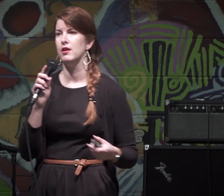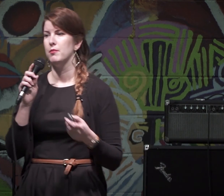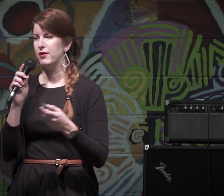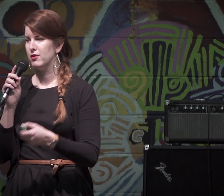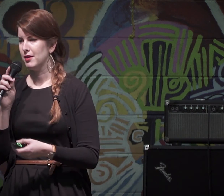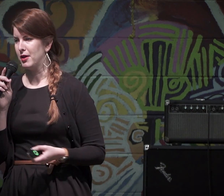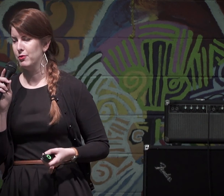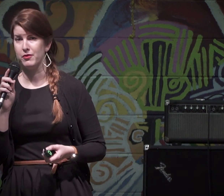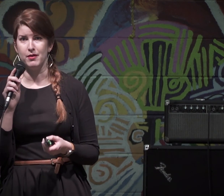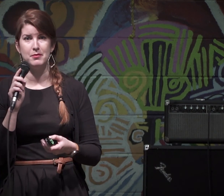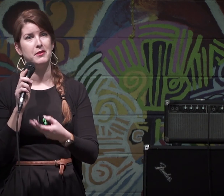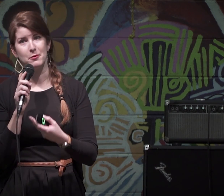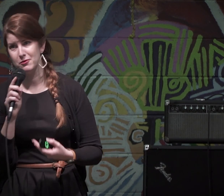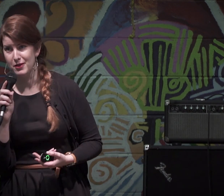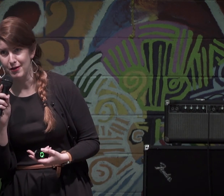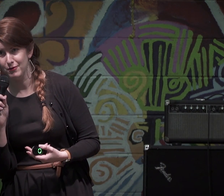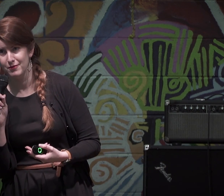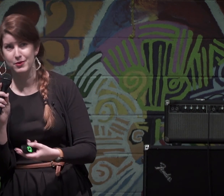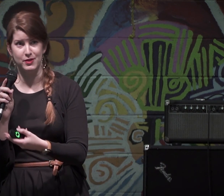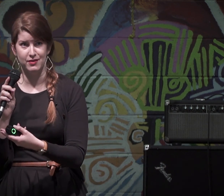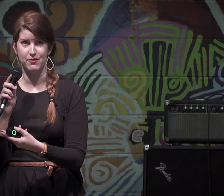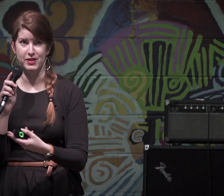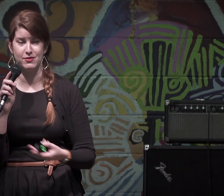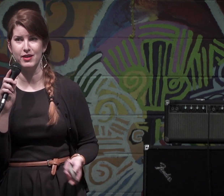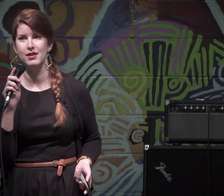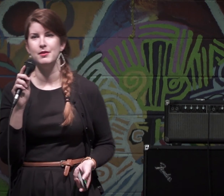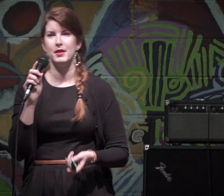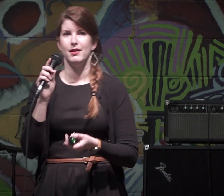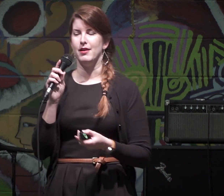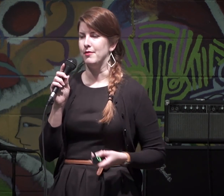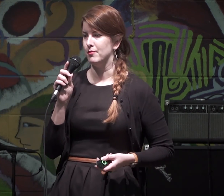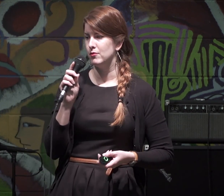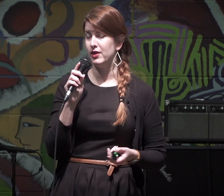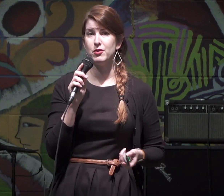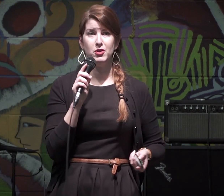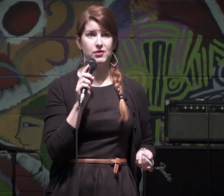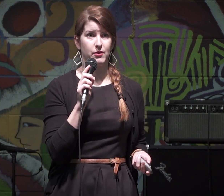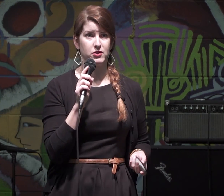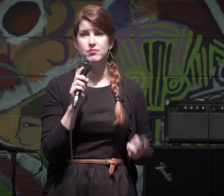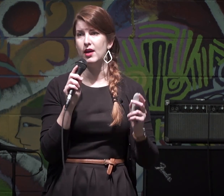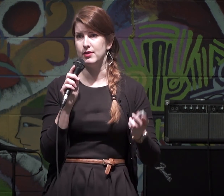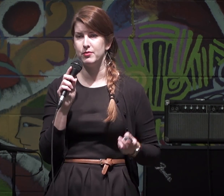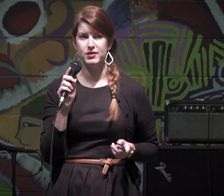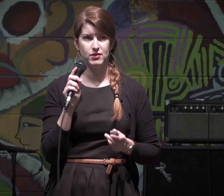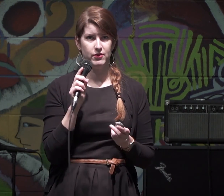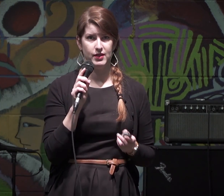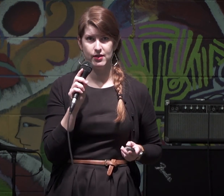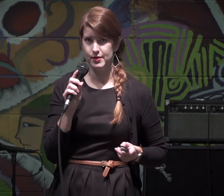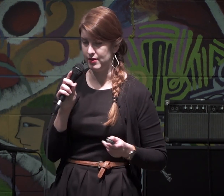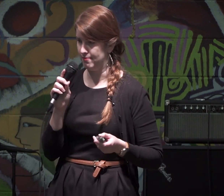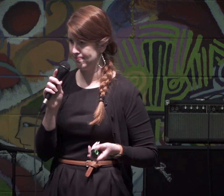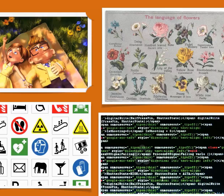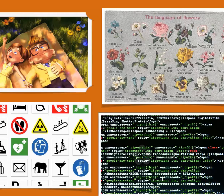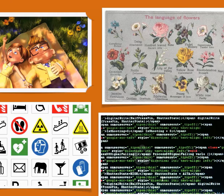language. But if you think about it, we've got the language of love. Who didn't love this, right? We have computer language. I will not pretend to know